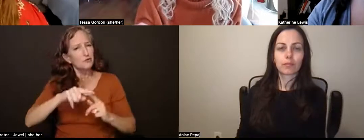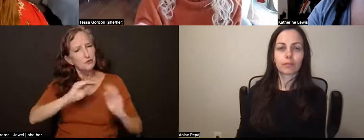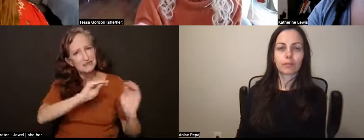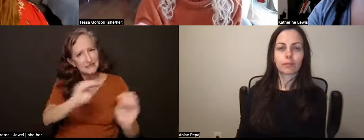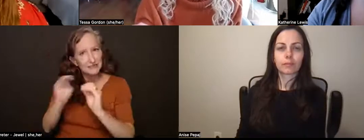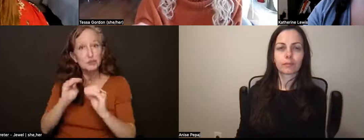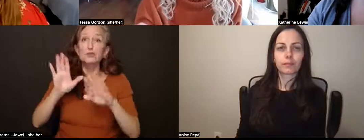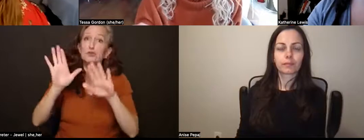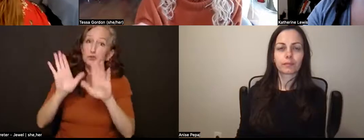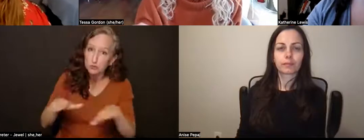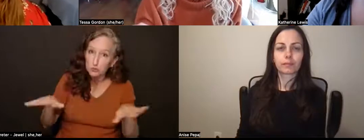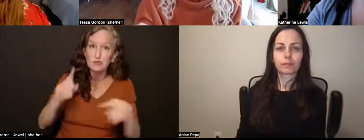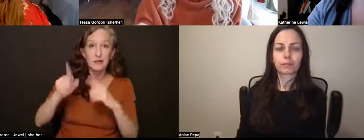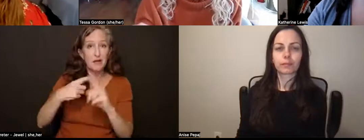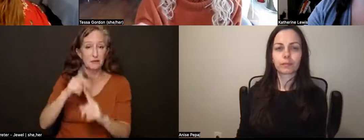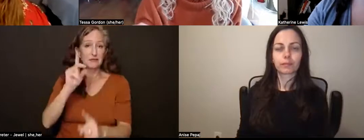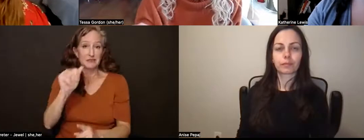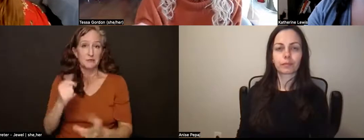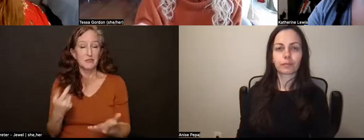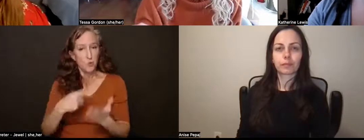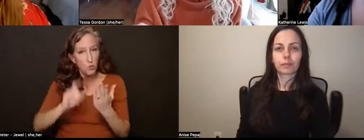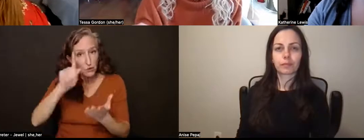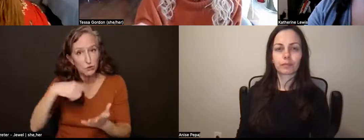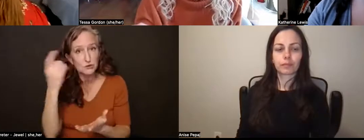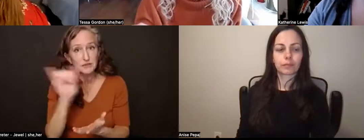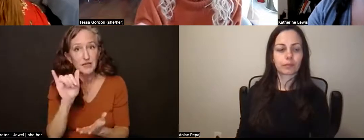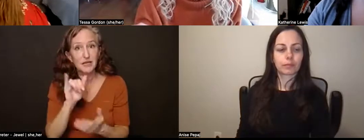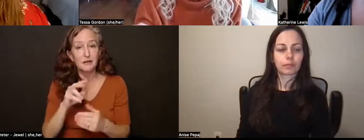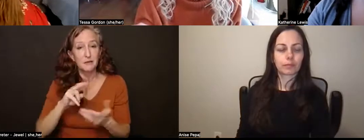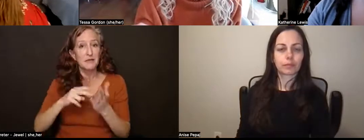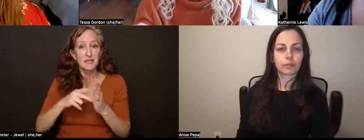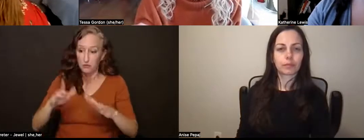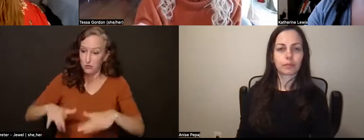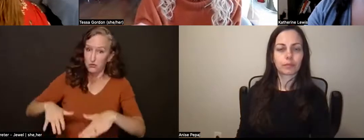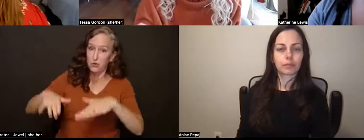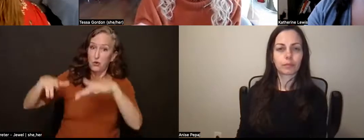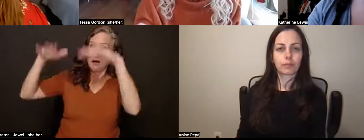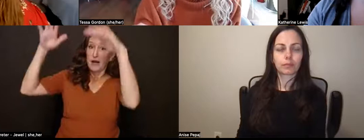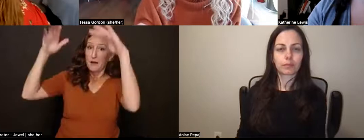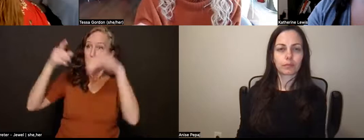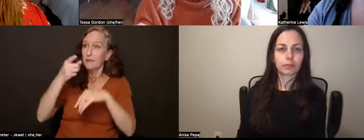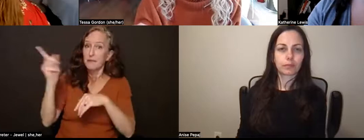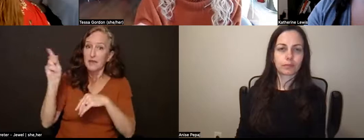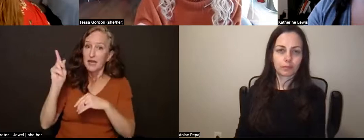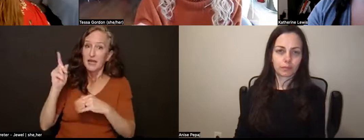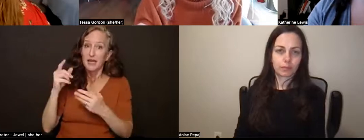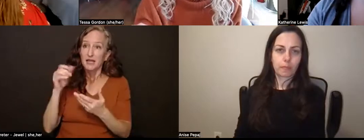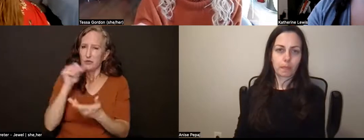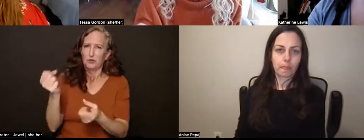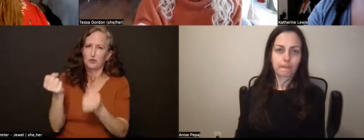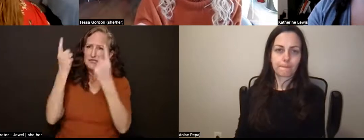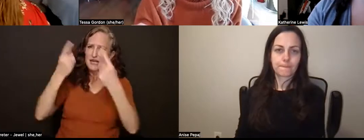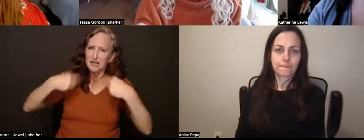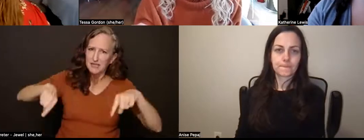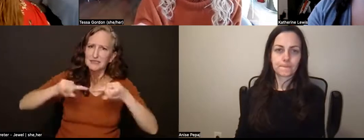children about what disability looks like, so that we don't have adults who are walking around not understanding and not knowing how